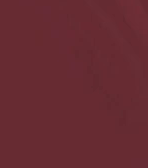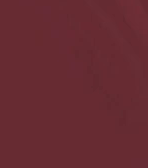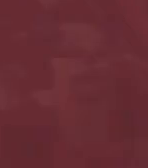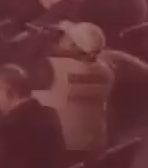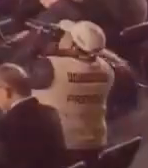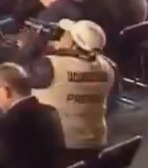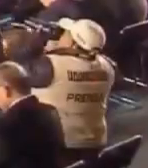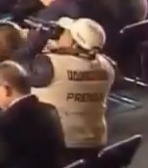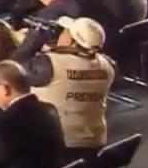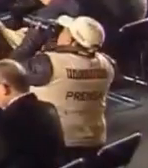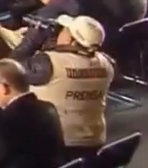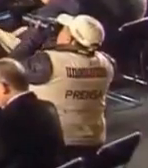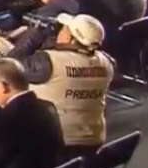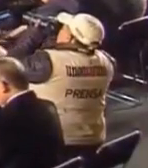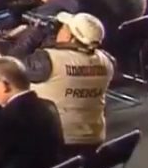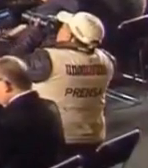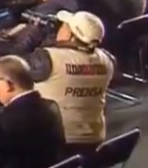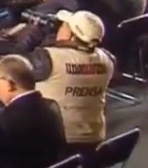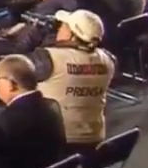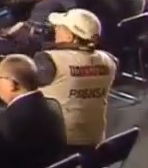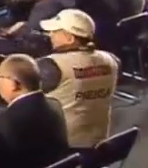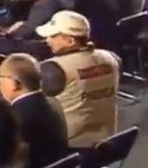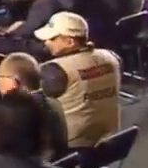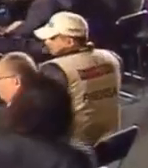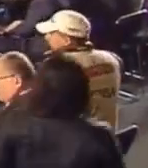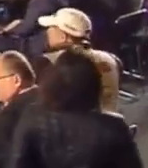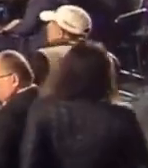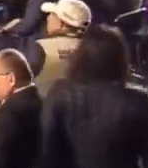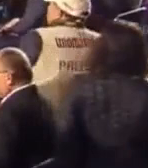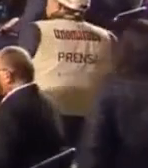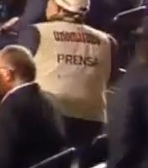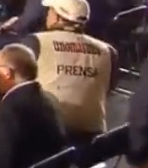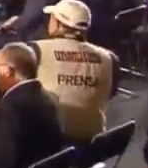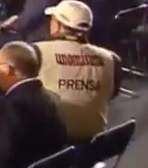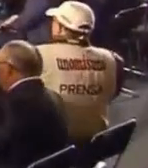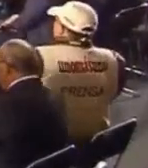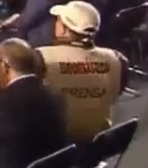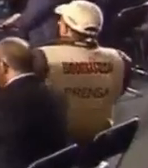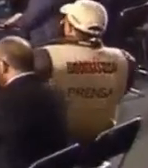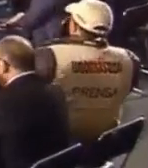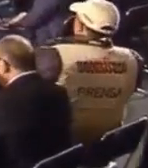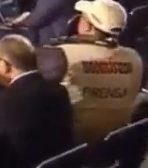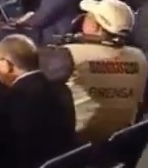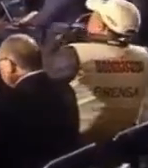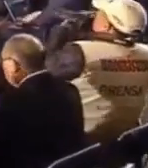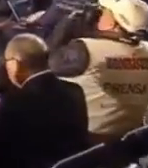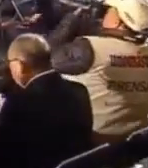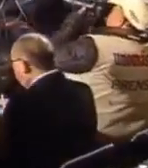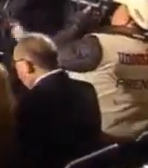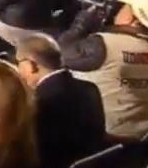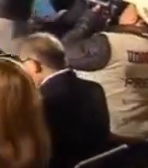So just waiting to start. Sin sobresaltos, without jumping over anything. La semana